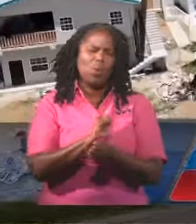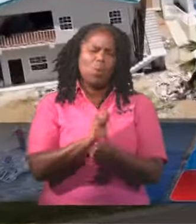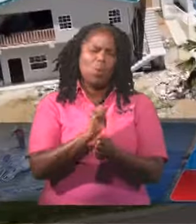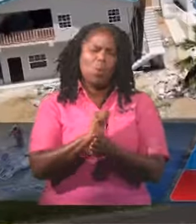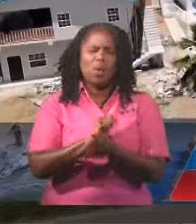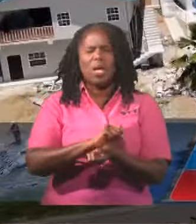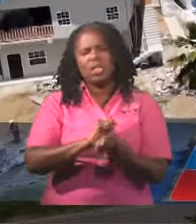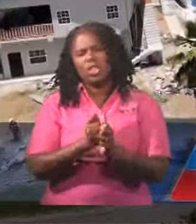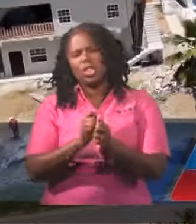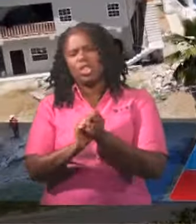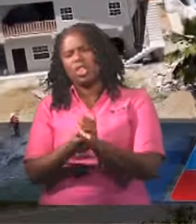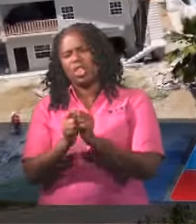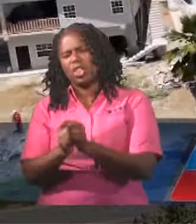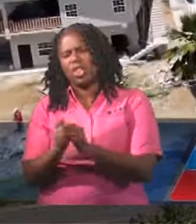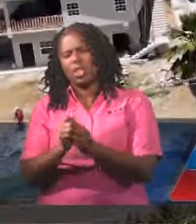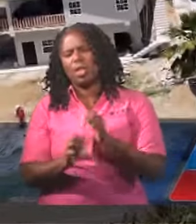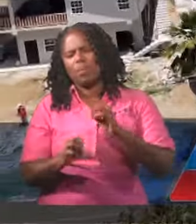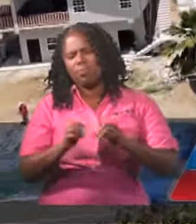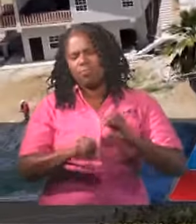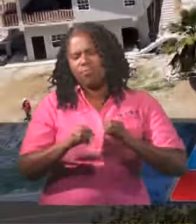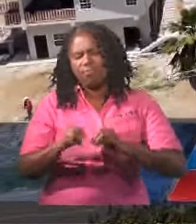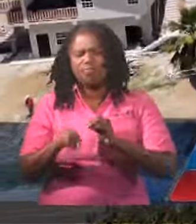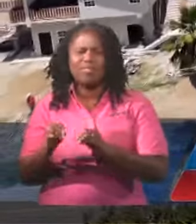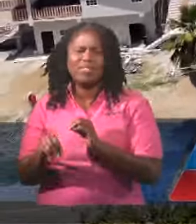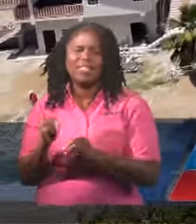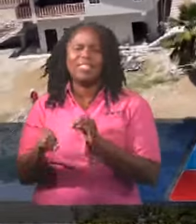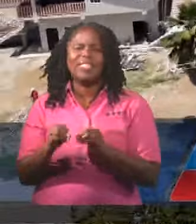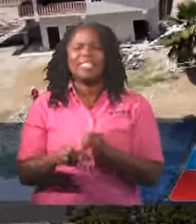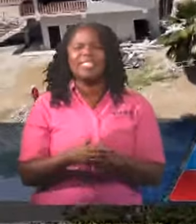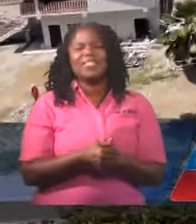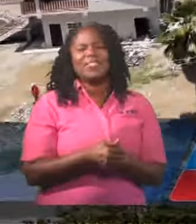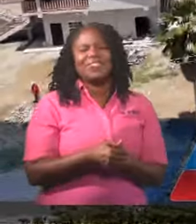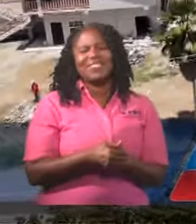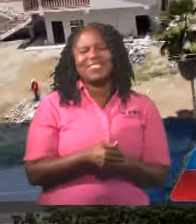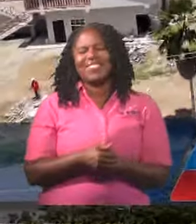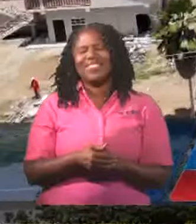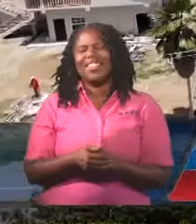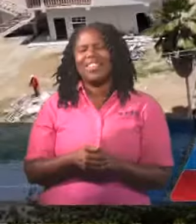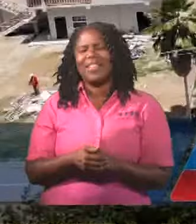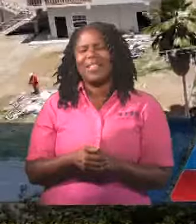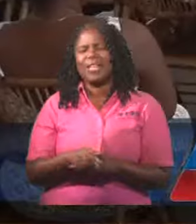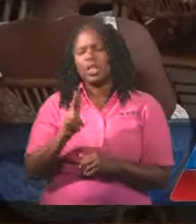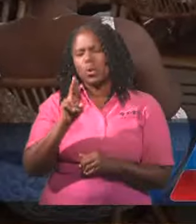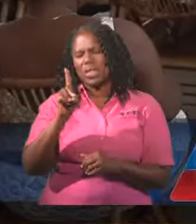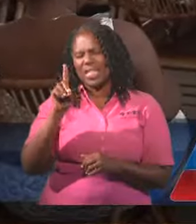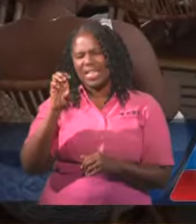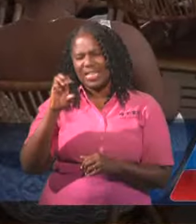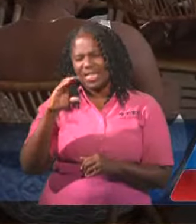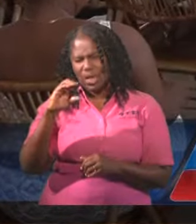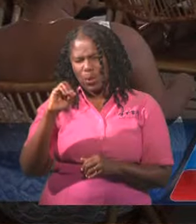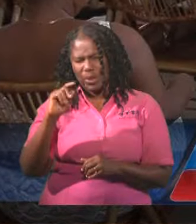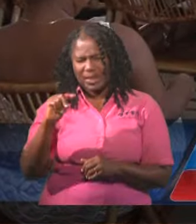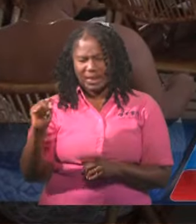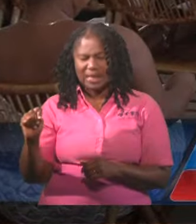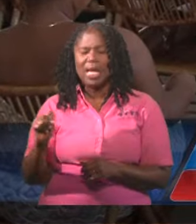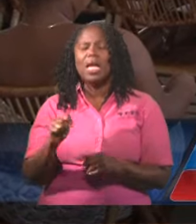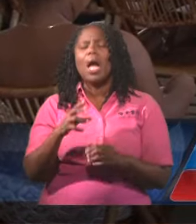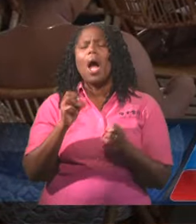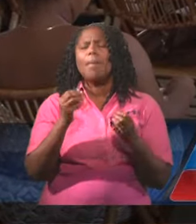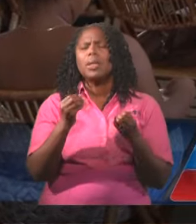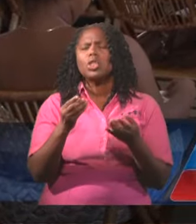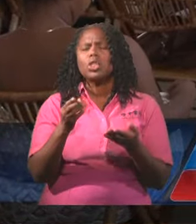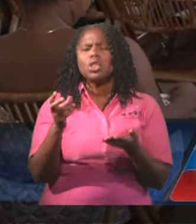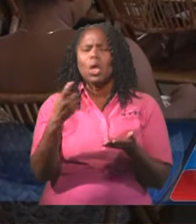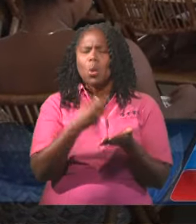Hotel were conducted by the Urban Development Corporation of Trinidad and Tobago, UDCOT, at a cost of $27